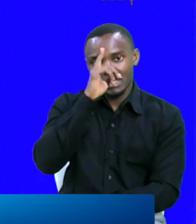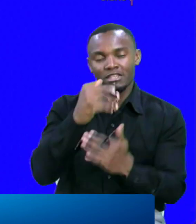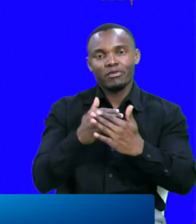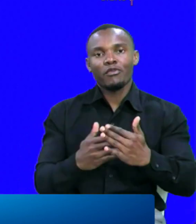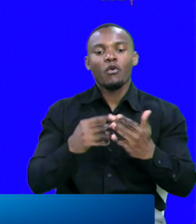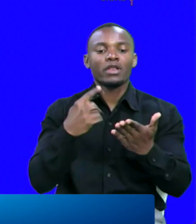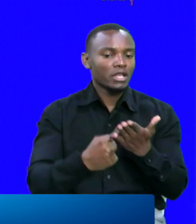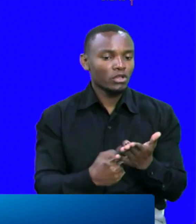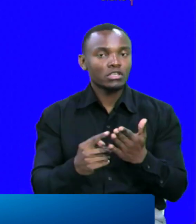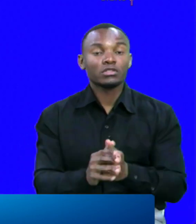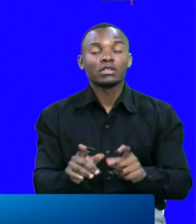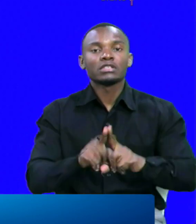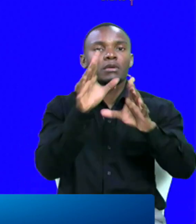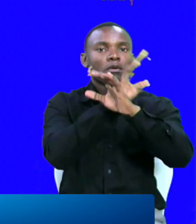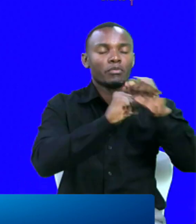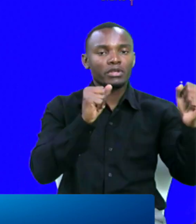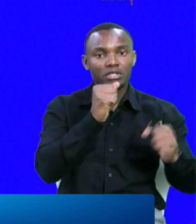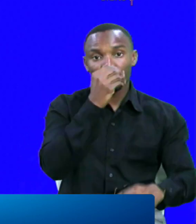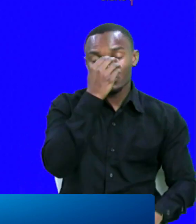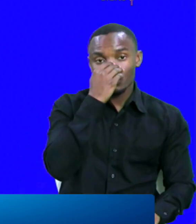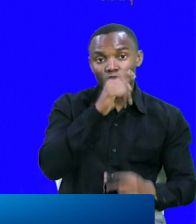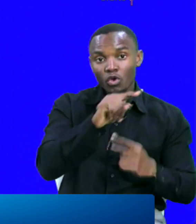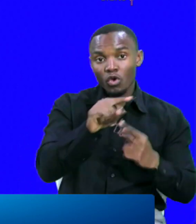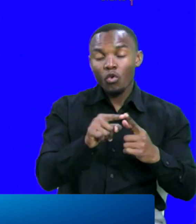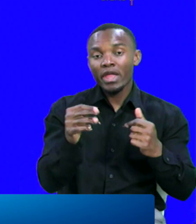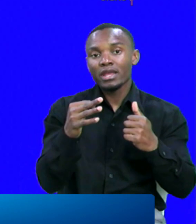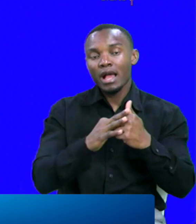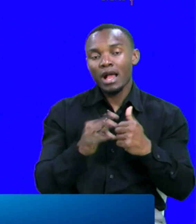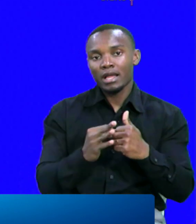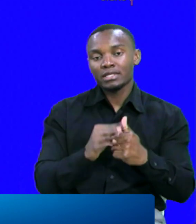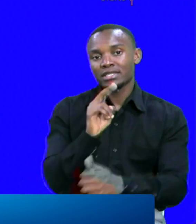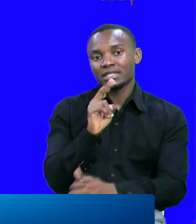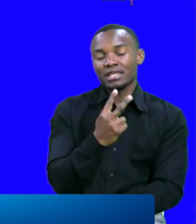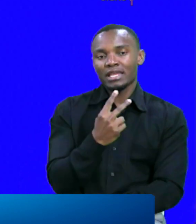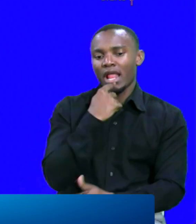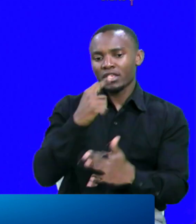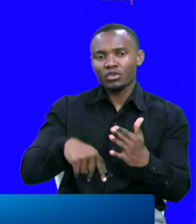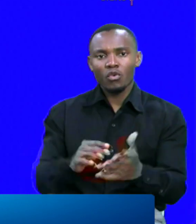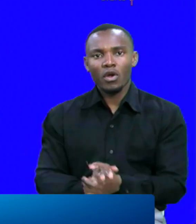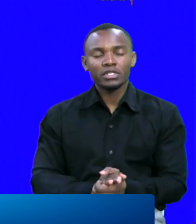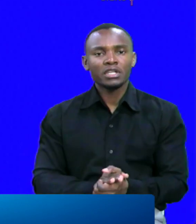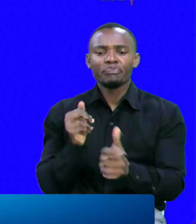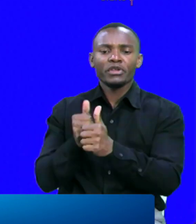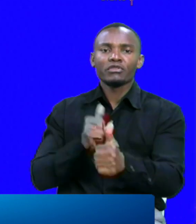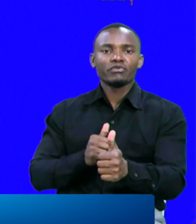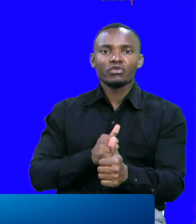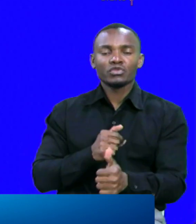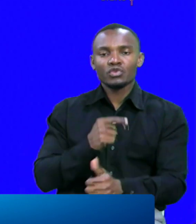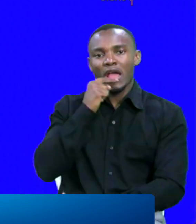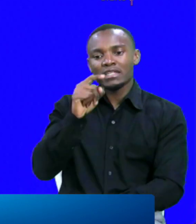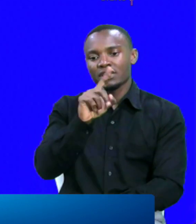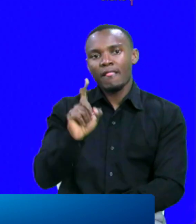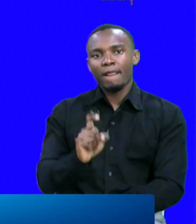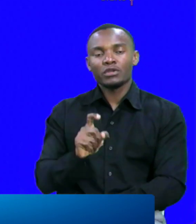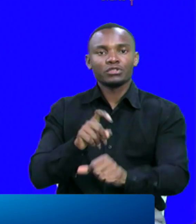of the negotiations. Now, President Ruto on August 2nd, 2023 remained guarded on the talks, declining to